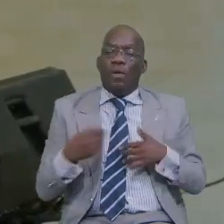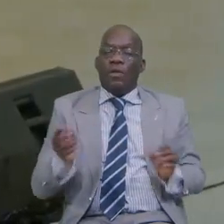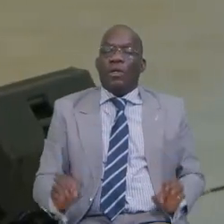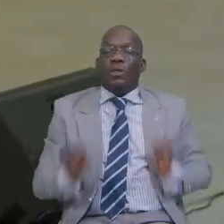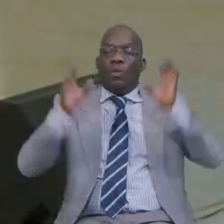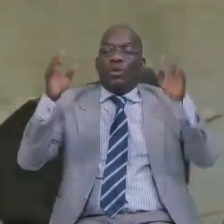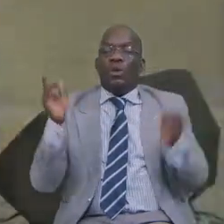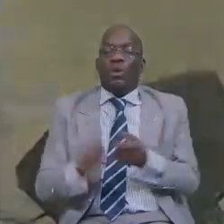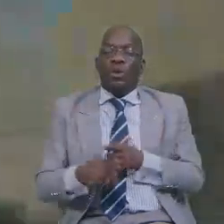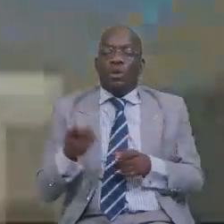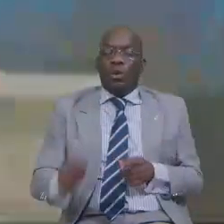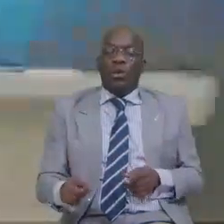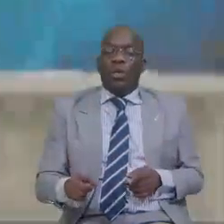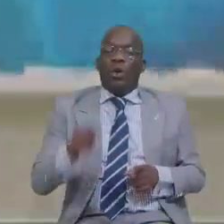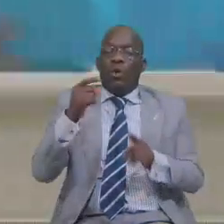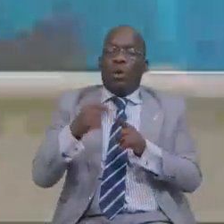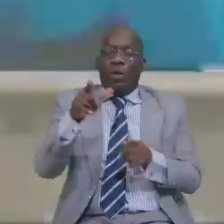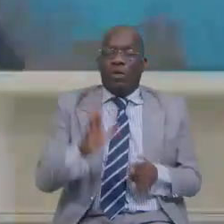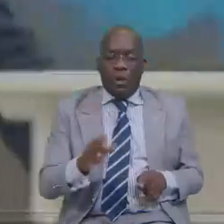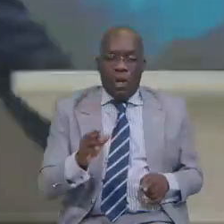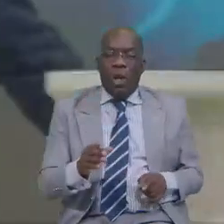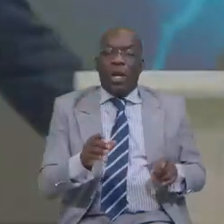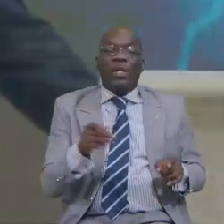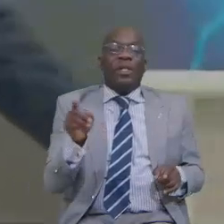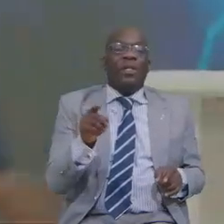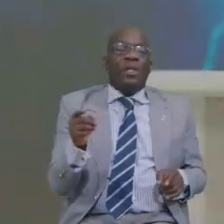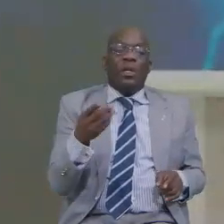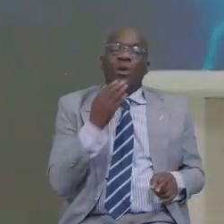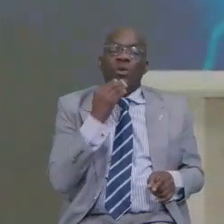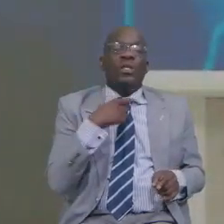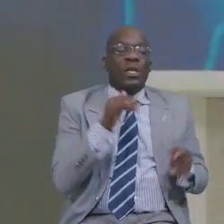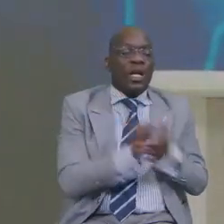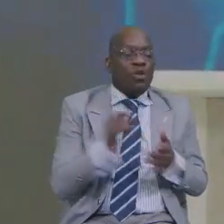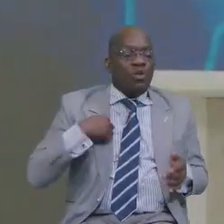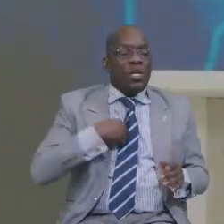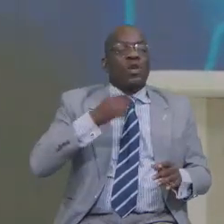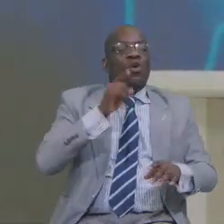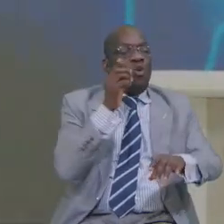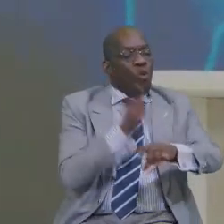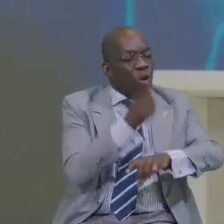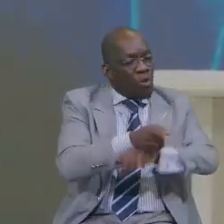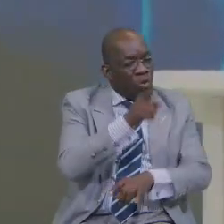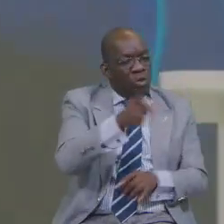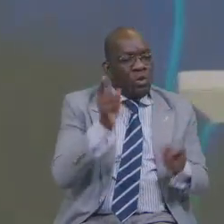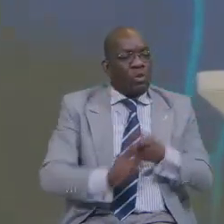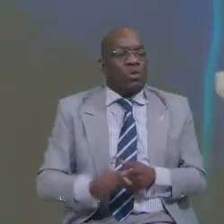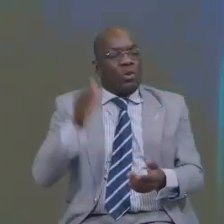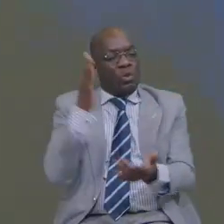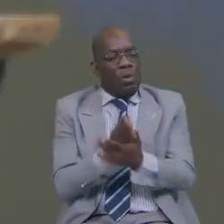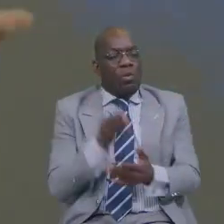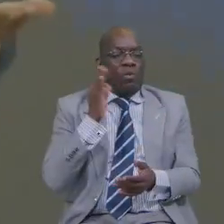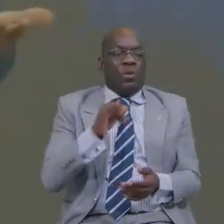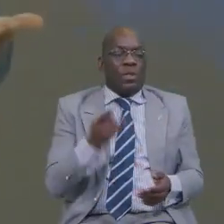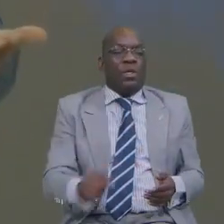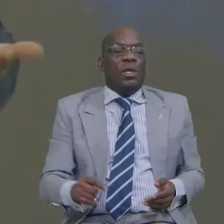said, have we not told you to shut up your mouth? You fill Jerusalem with your doctrine. And the people that